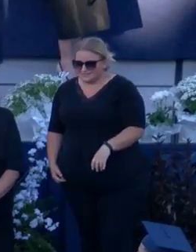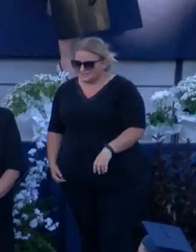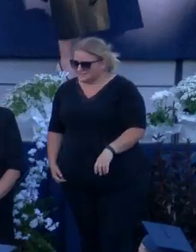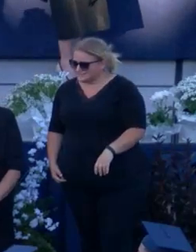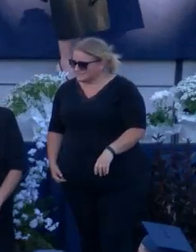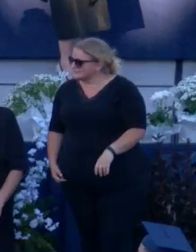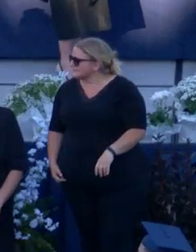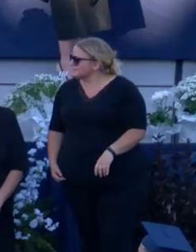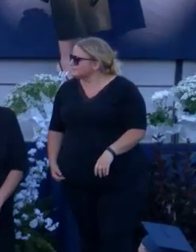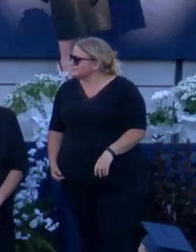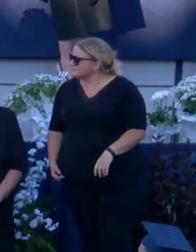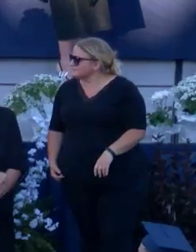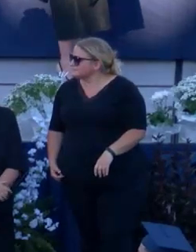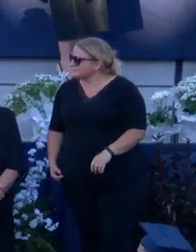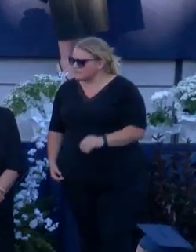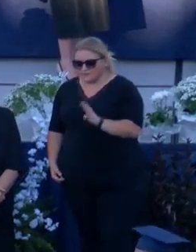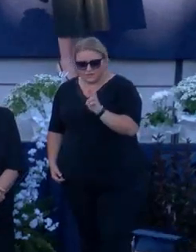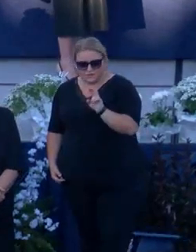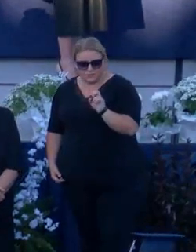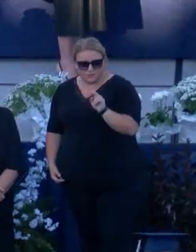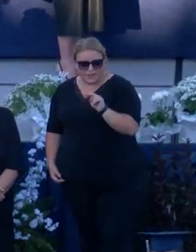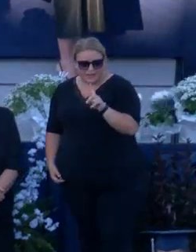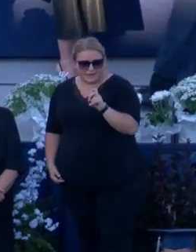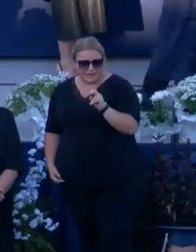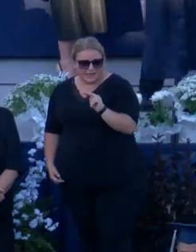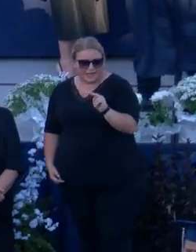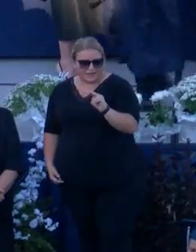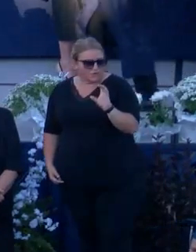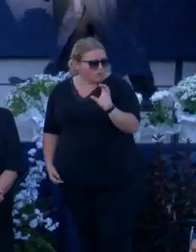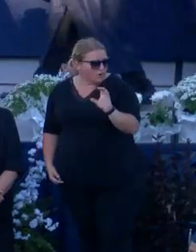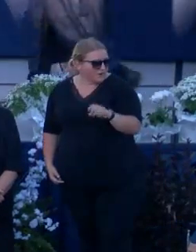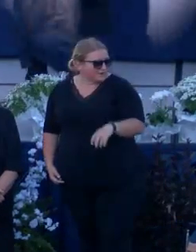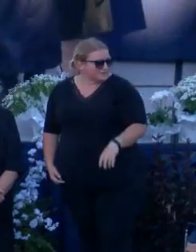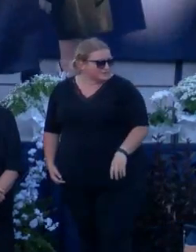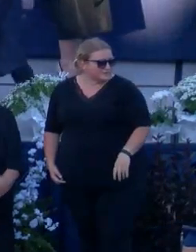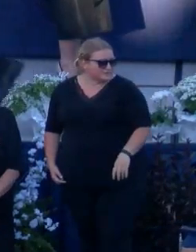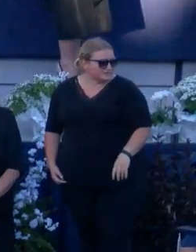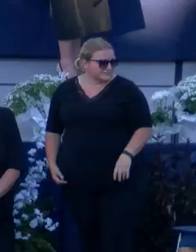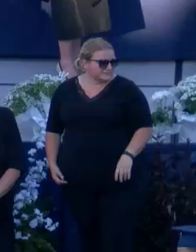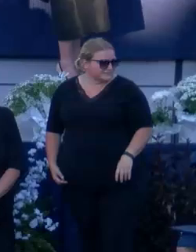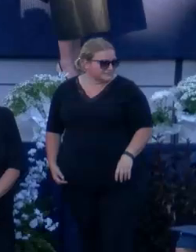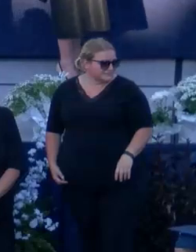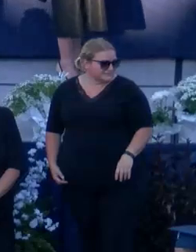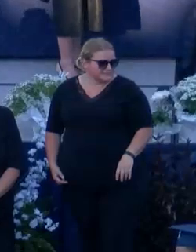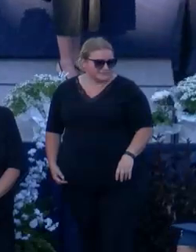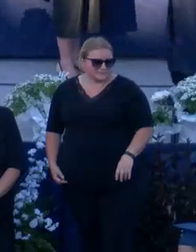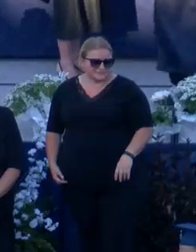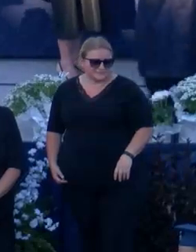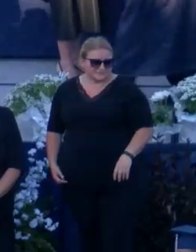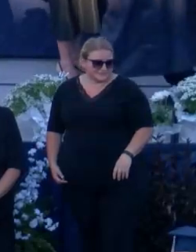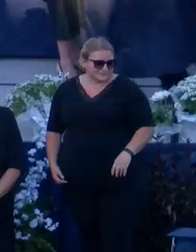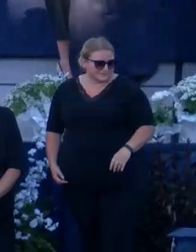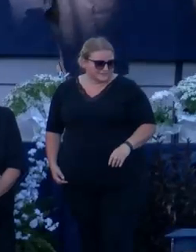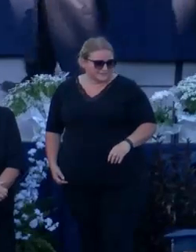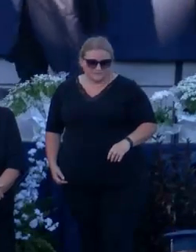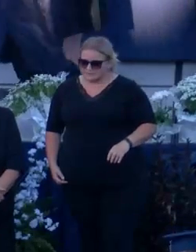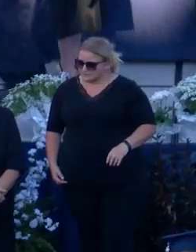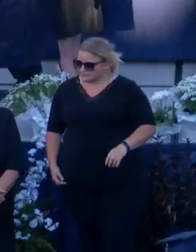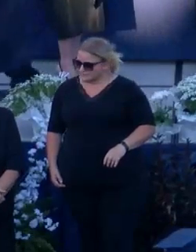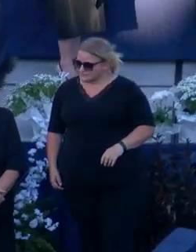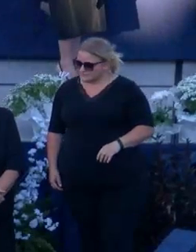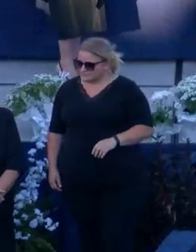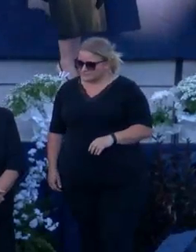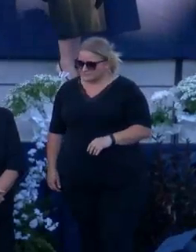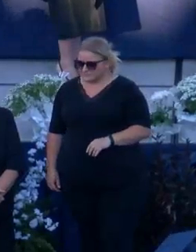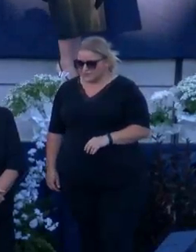Mendoza. Brendan Cooper. Roshman Castañeda. Travis